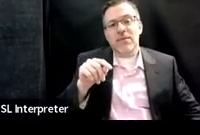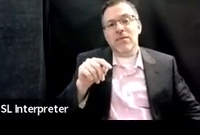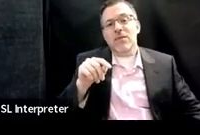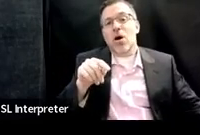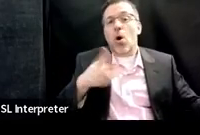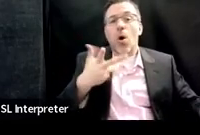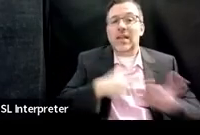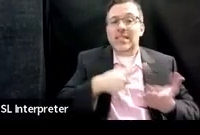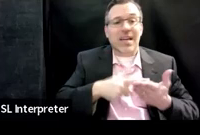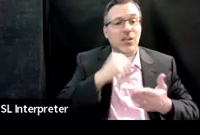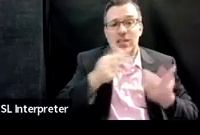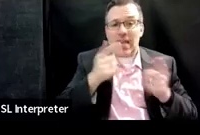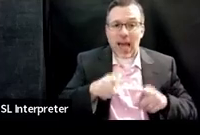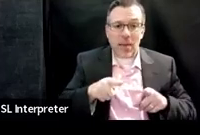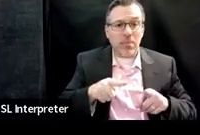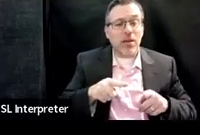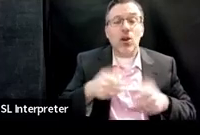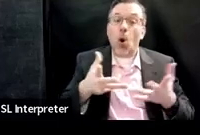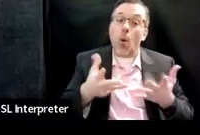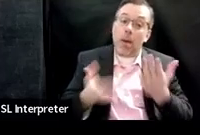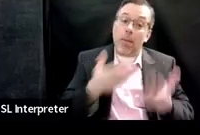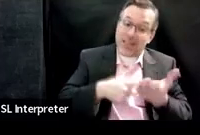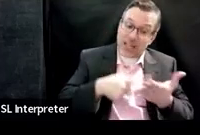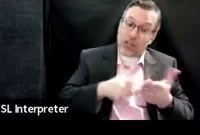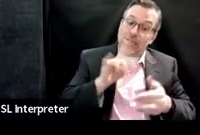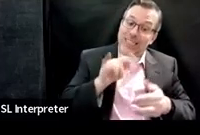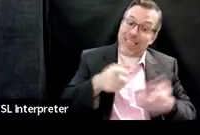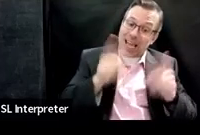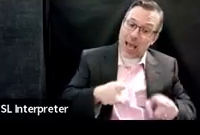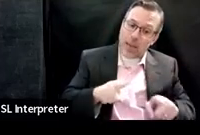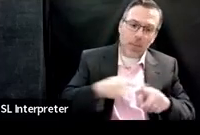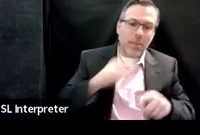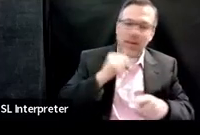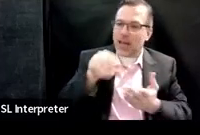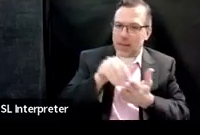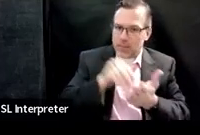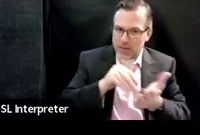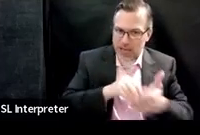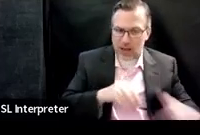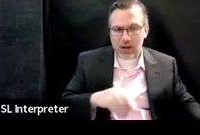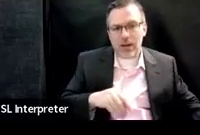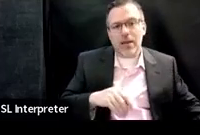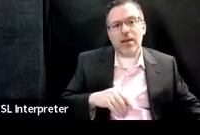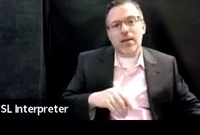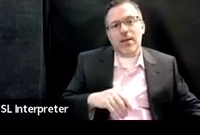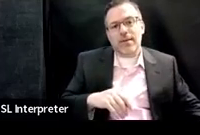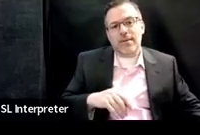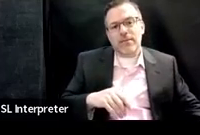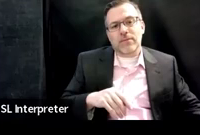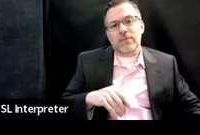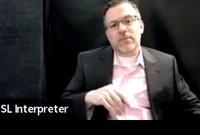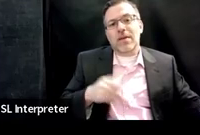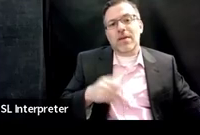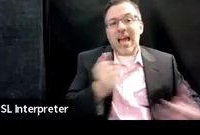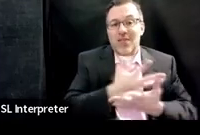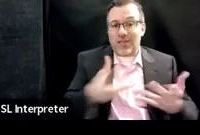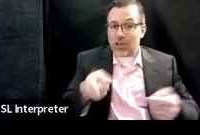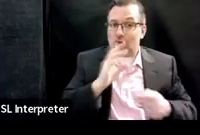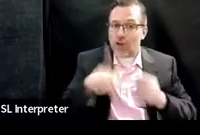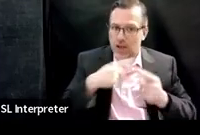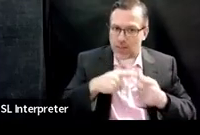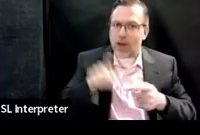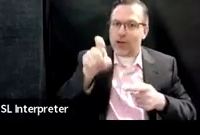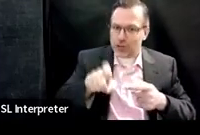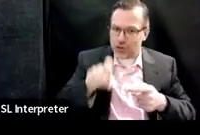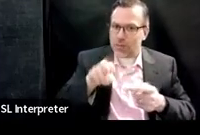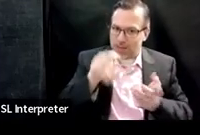happened, but it wasn't documented in the written notice. So everything that you talk about as a team and make decisions around should be documented